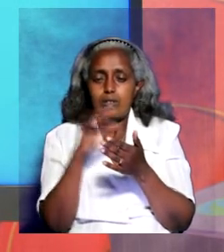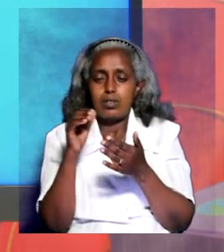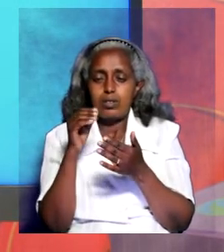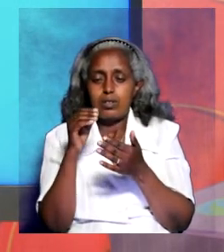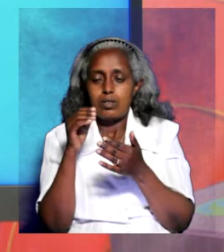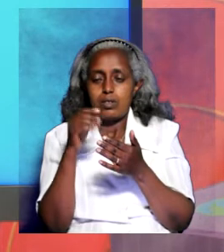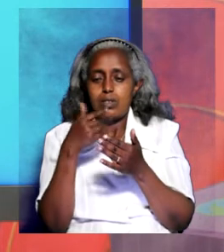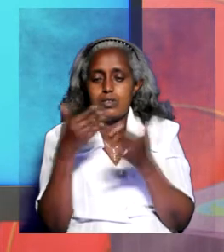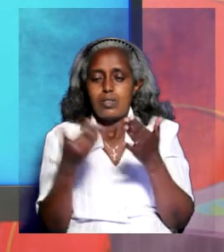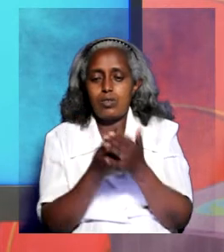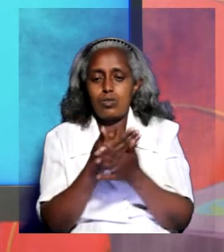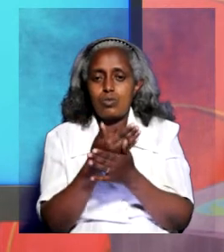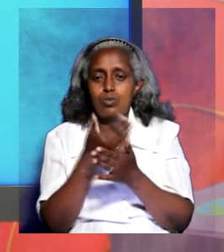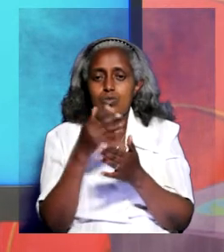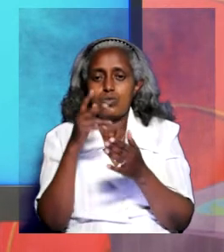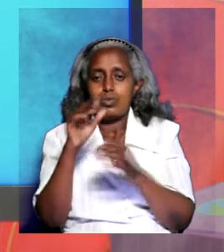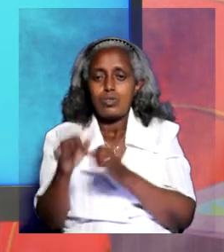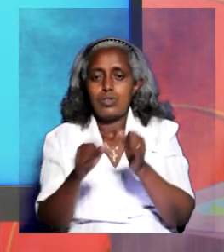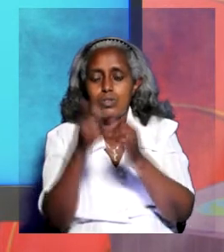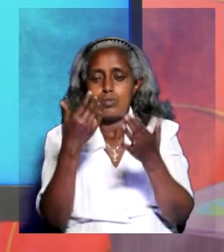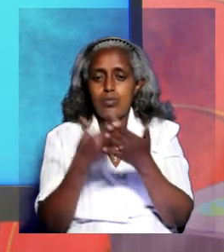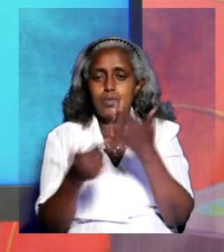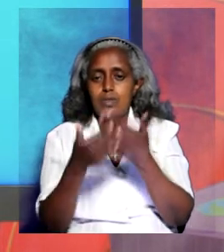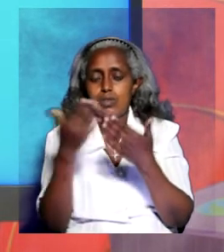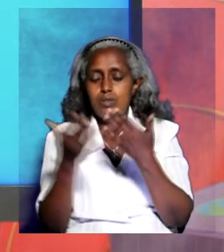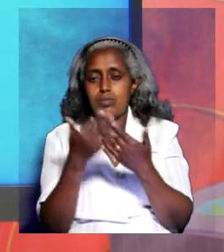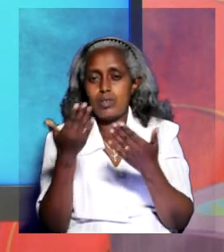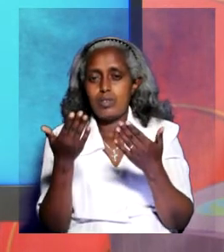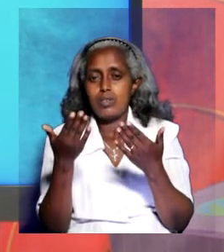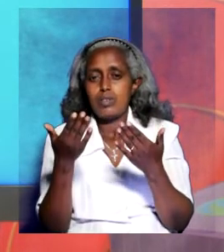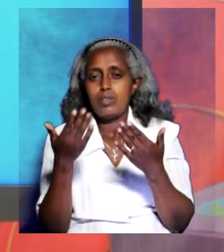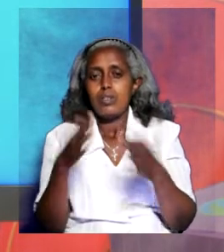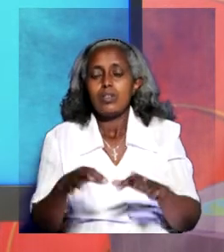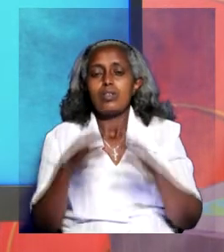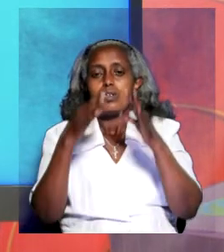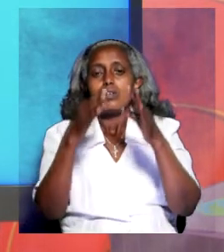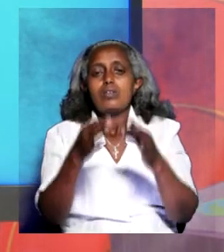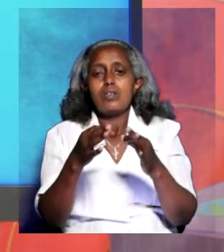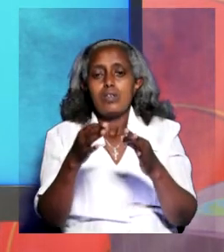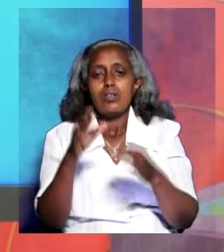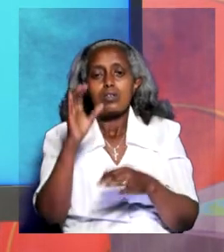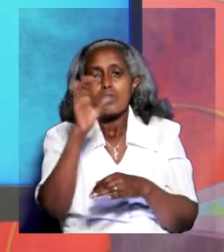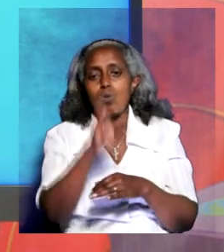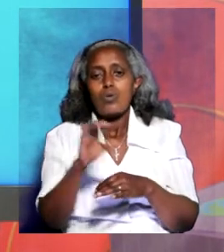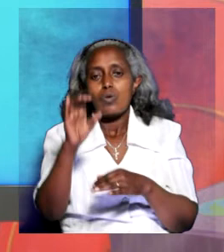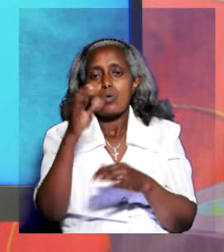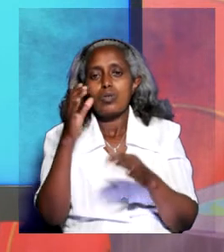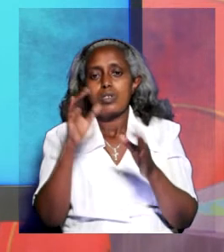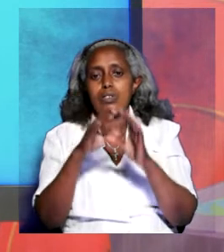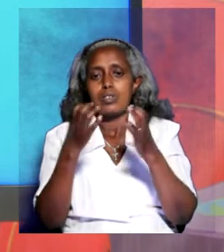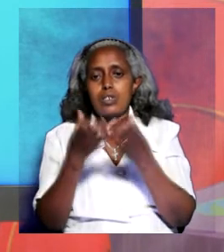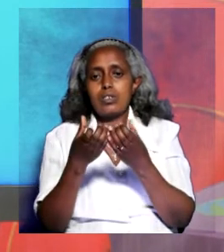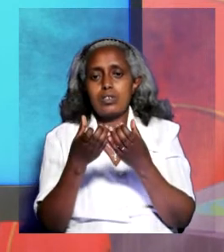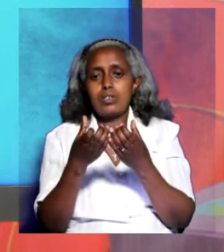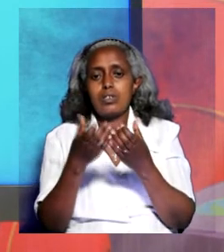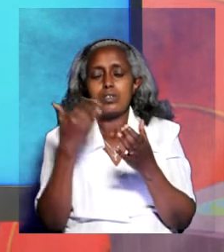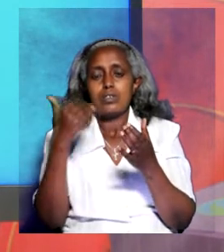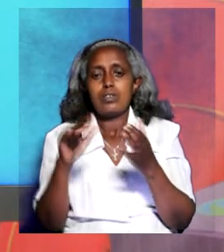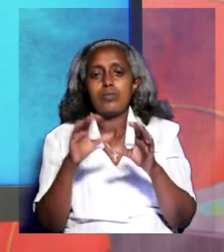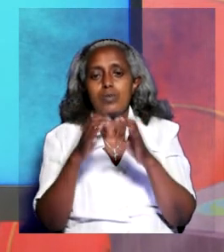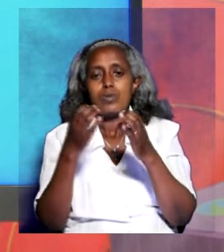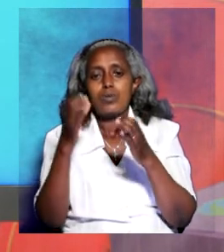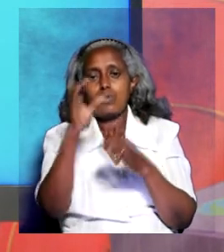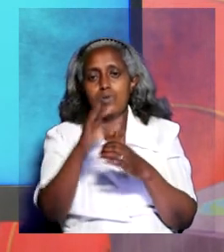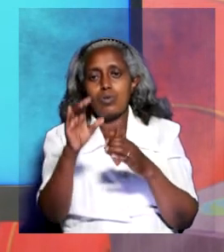coordinate system. So simply, when you translate conic section, for example, if you have some conic section